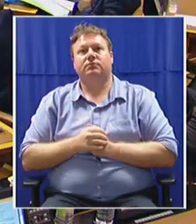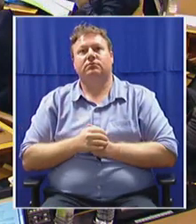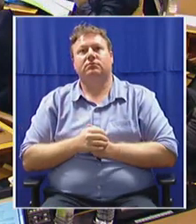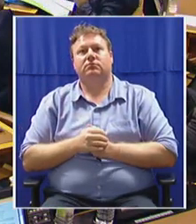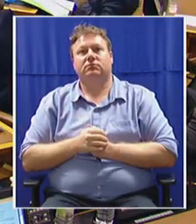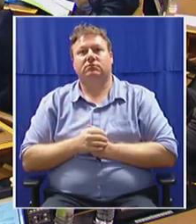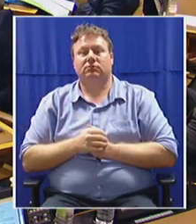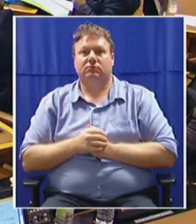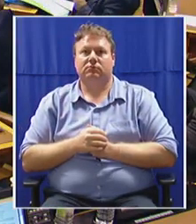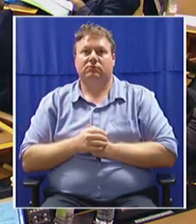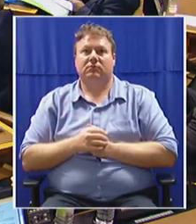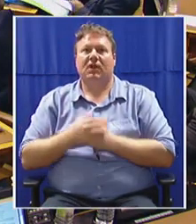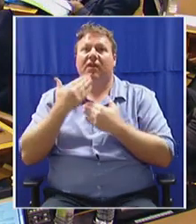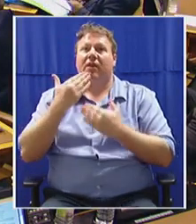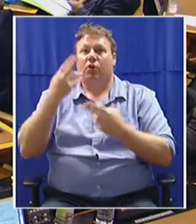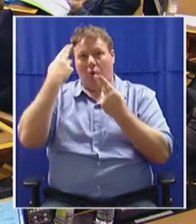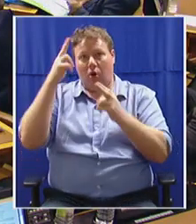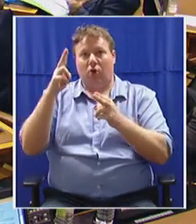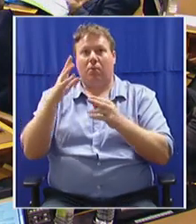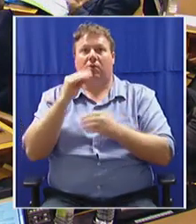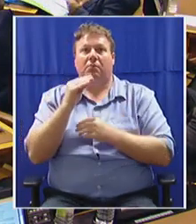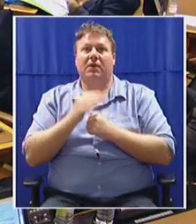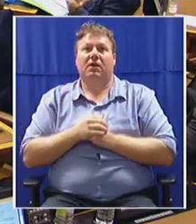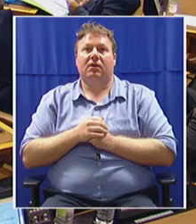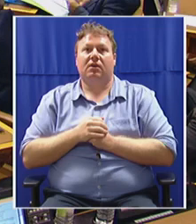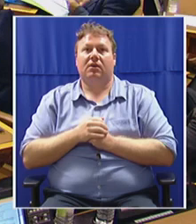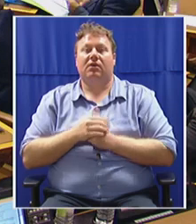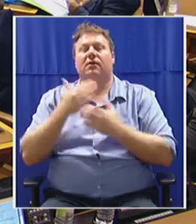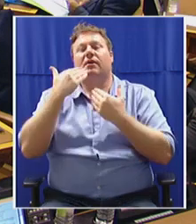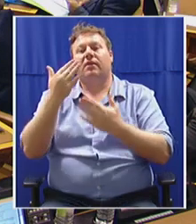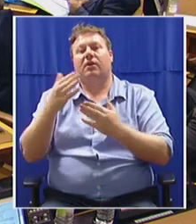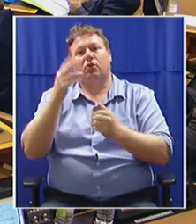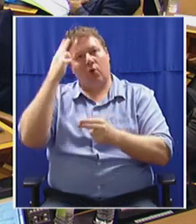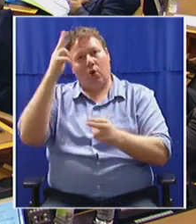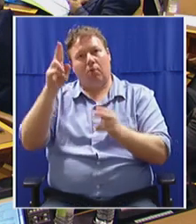Thank you, Honorable Speaker. Thank you, Honorable Deputy President.